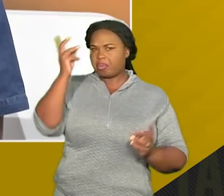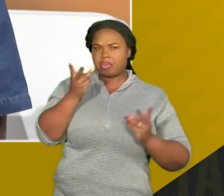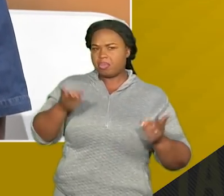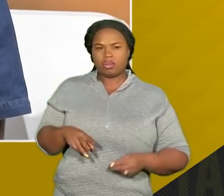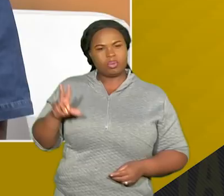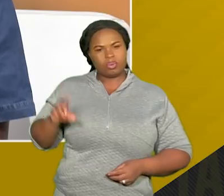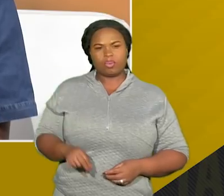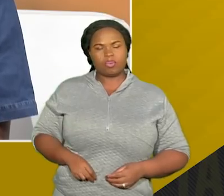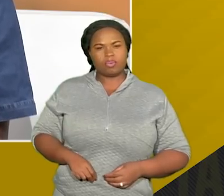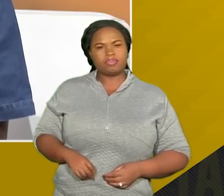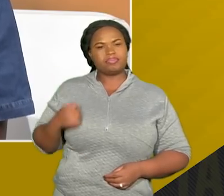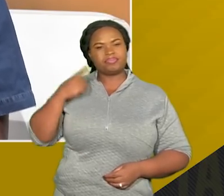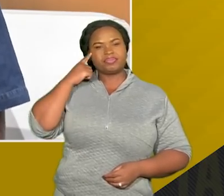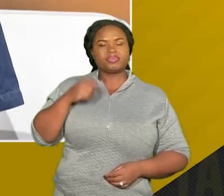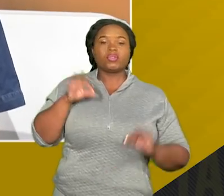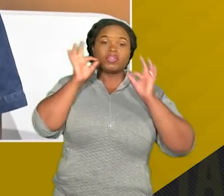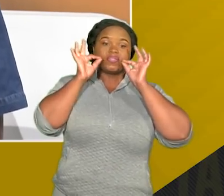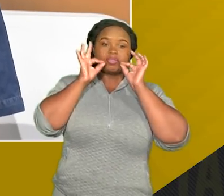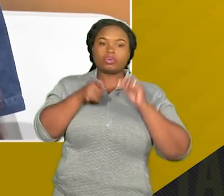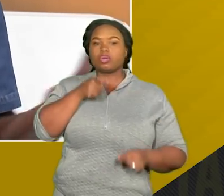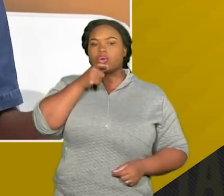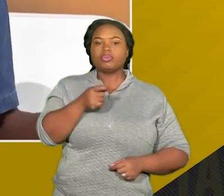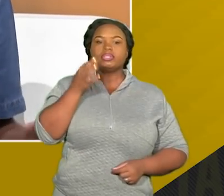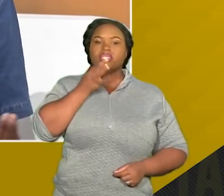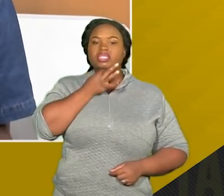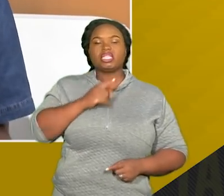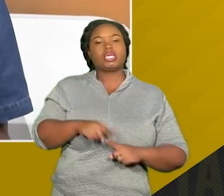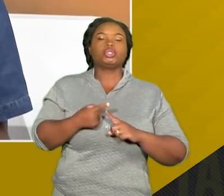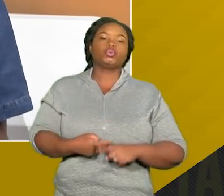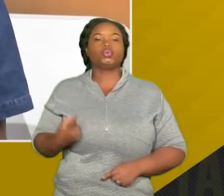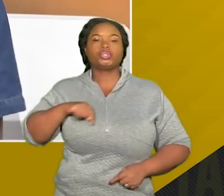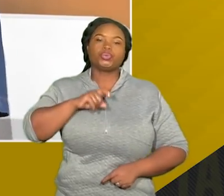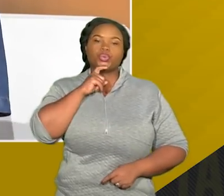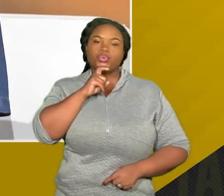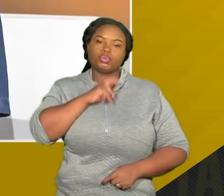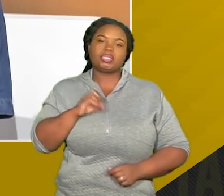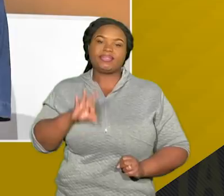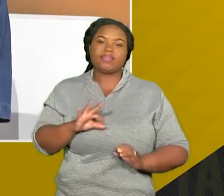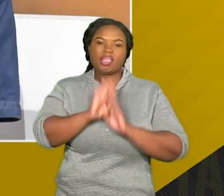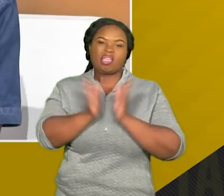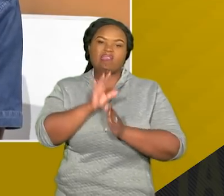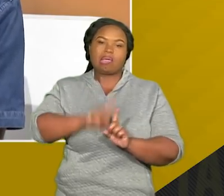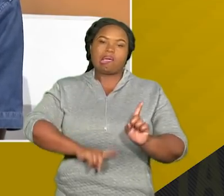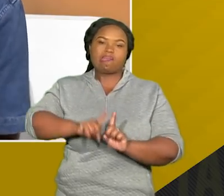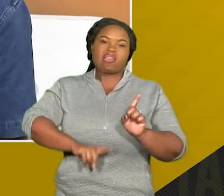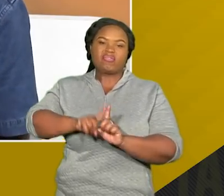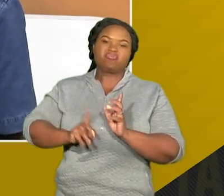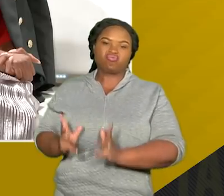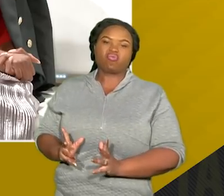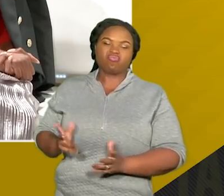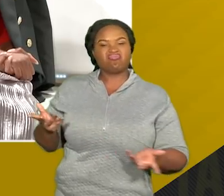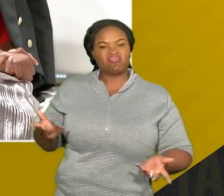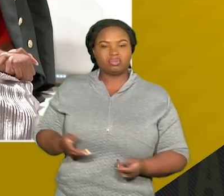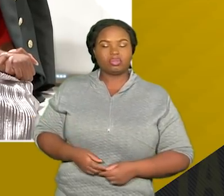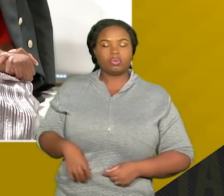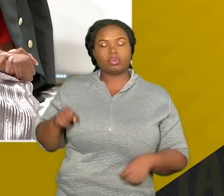such thing. I think there was a comment on Facebook earlier. It's an excuse we use, you know, to think to defend our failures. You know,